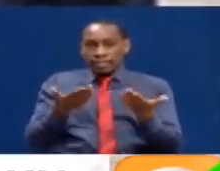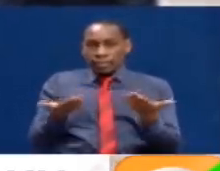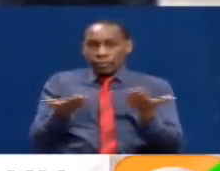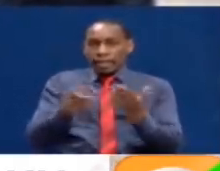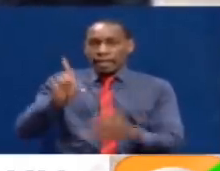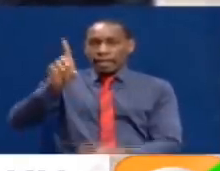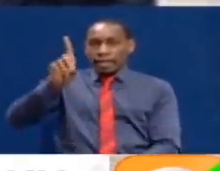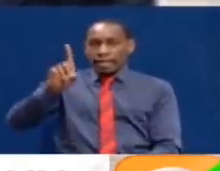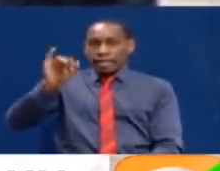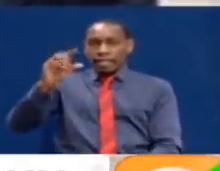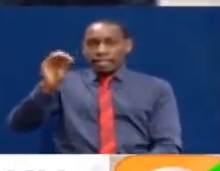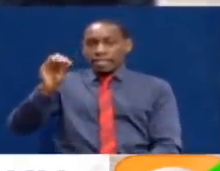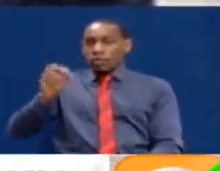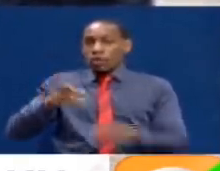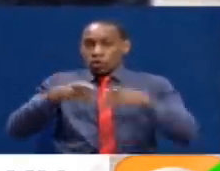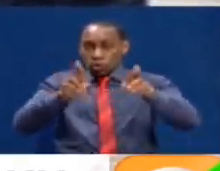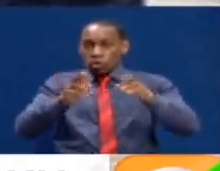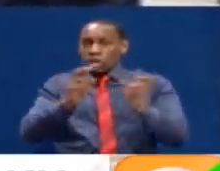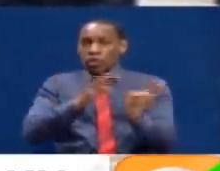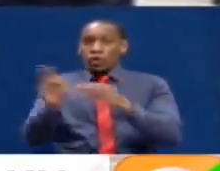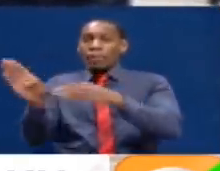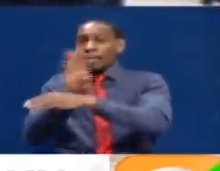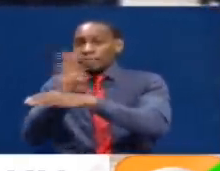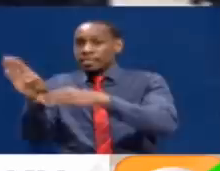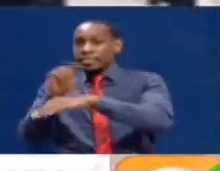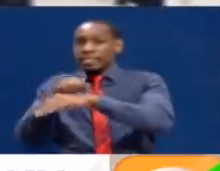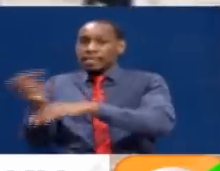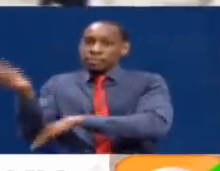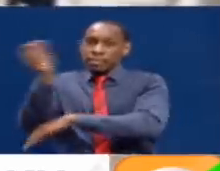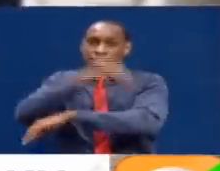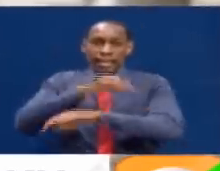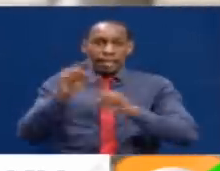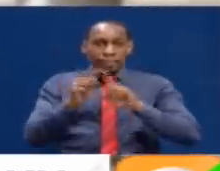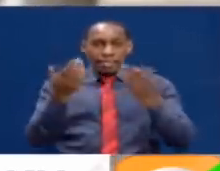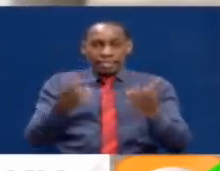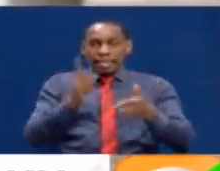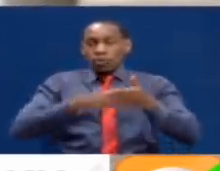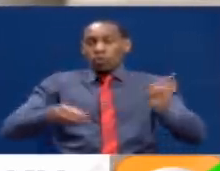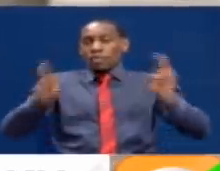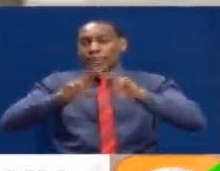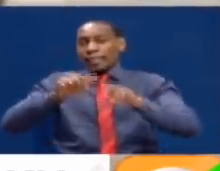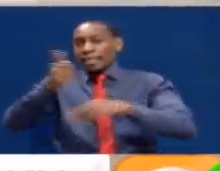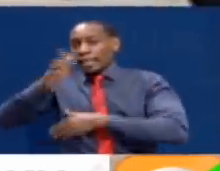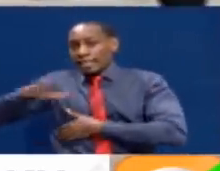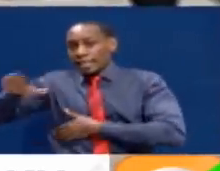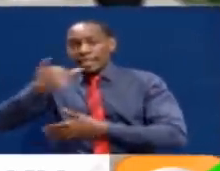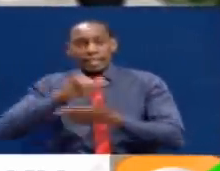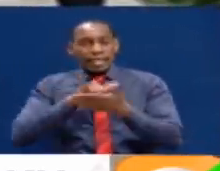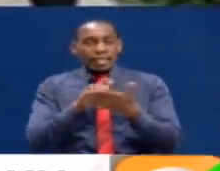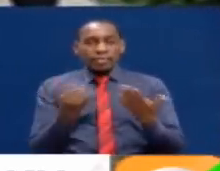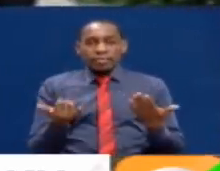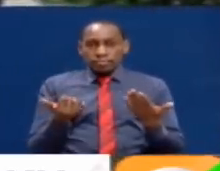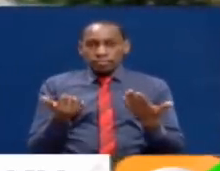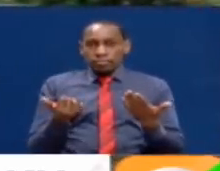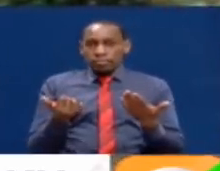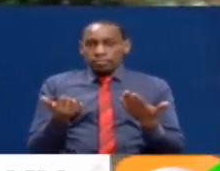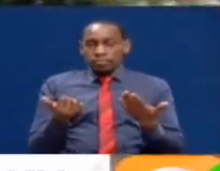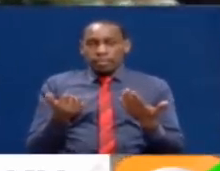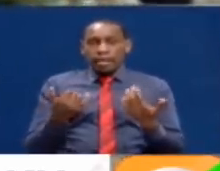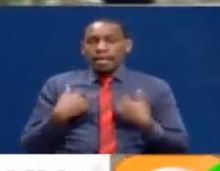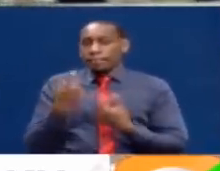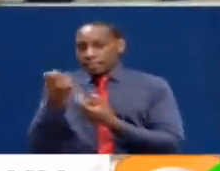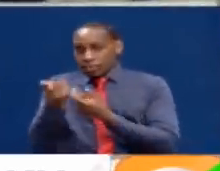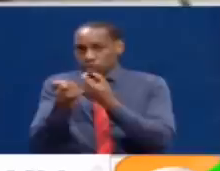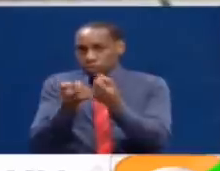Road, which seems to be a busy street during the day. But now what is happening to the other side is that there is some partial